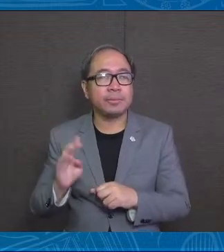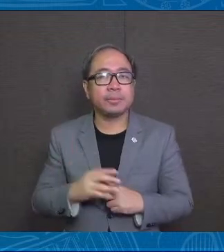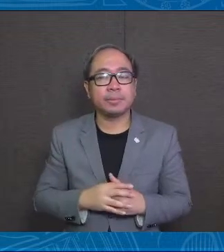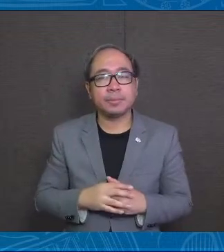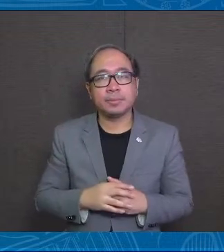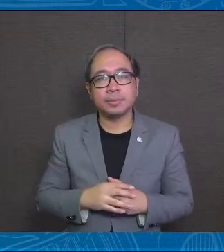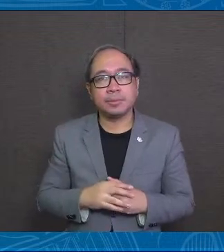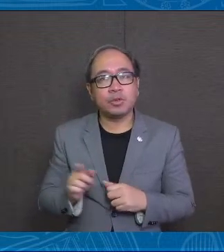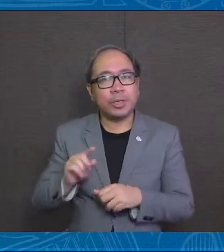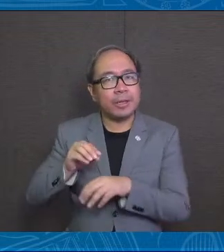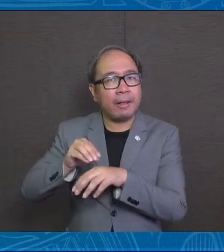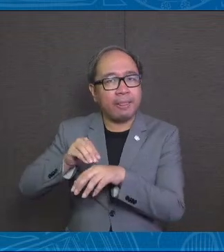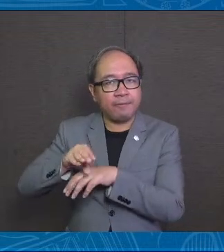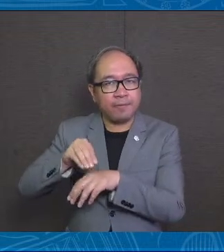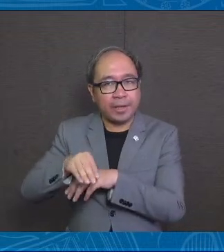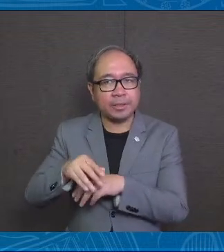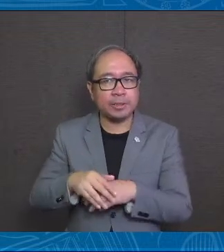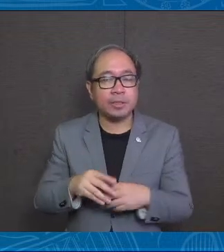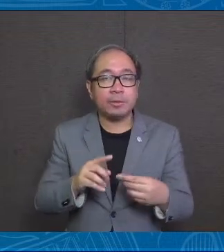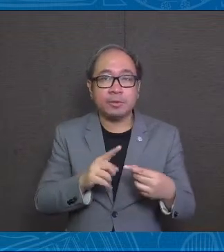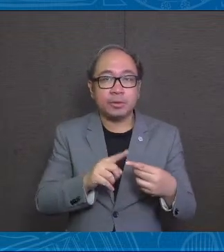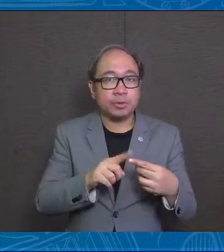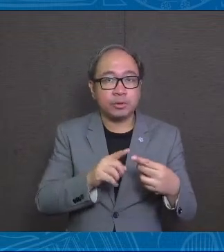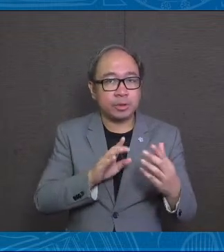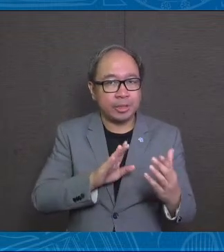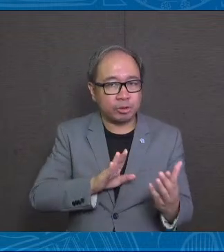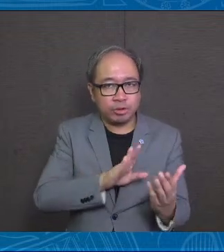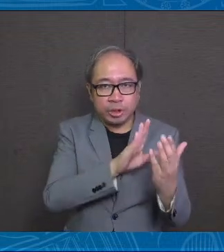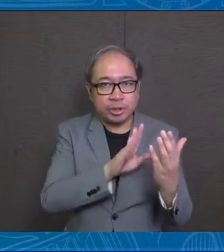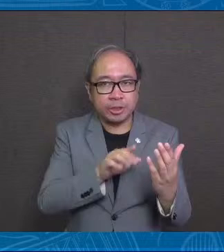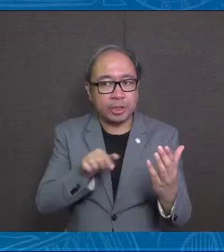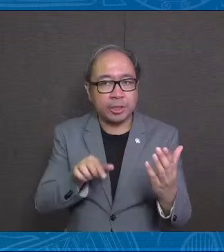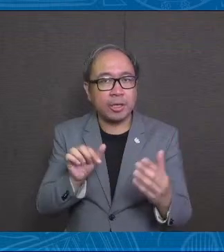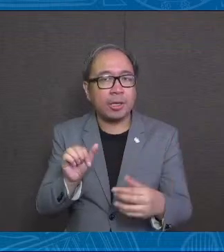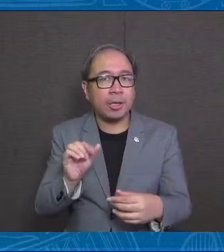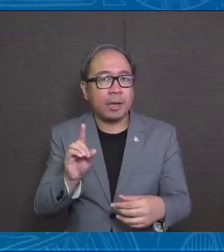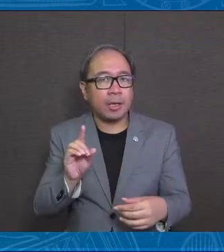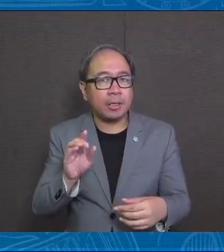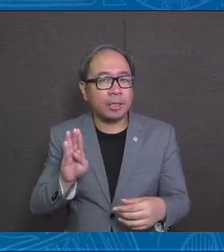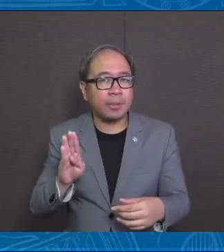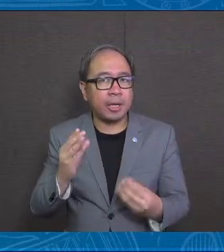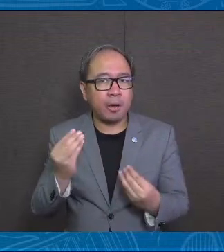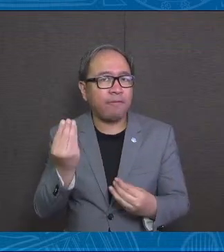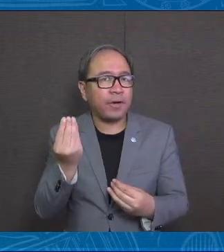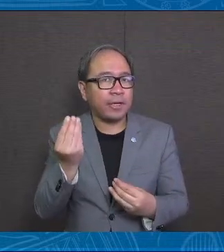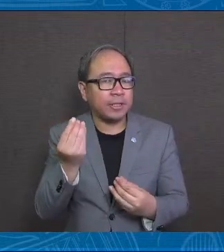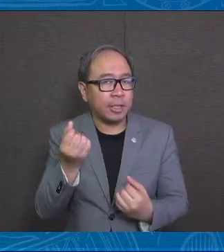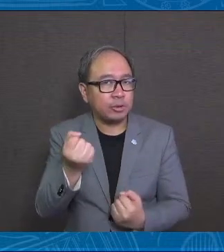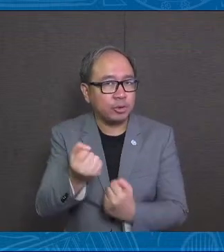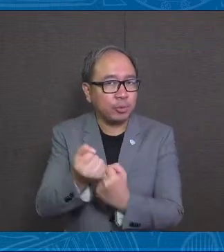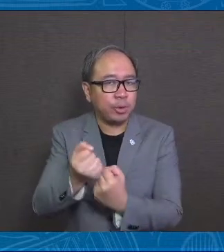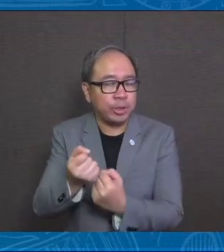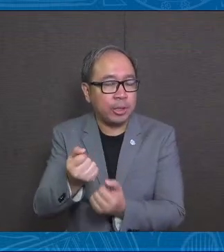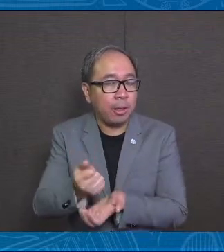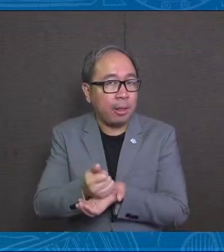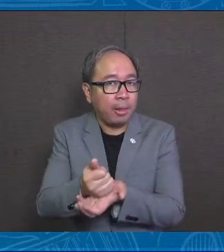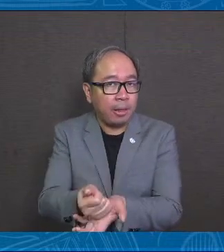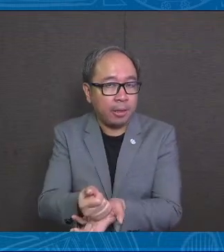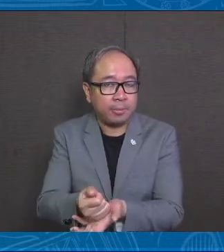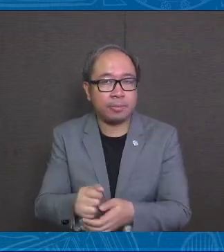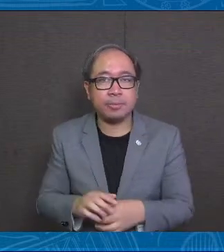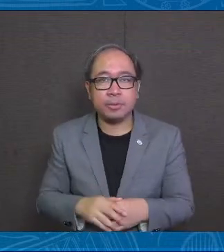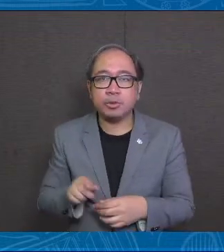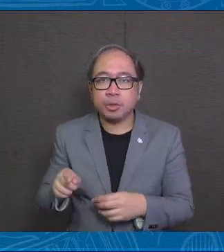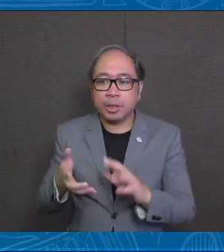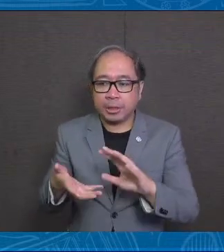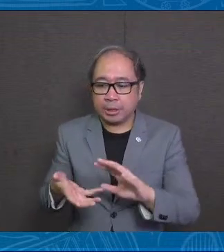So on challenges and how ADB IFIs can assist. Now, first of all, disasters are